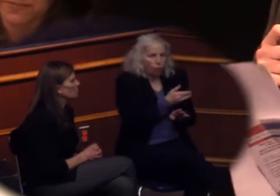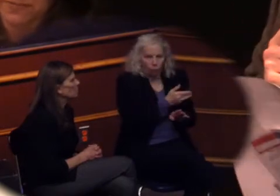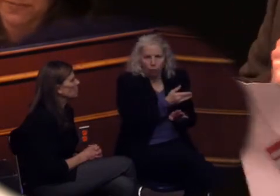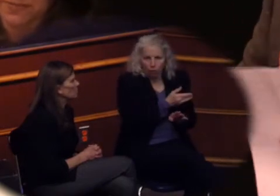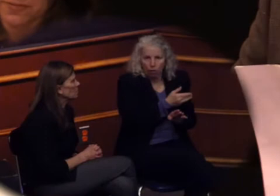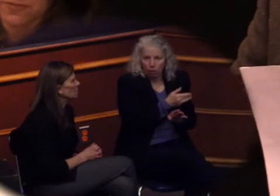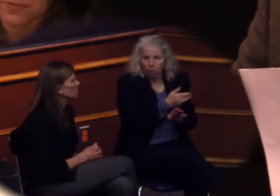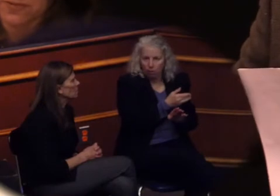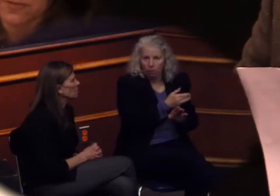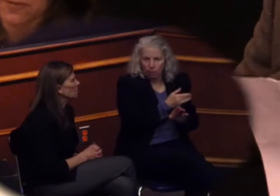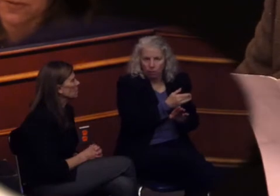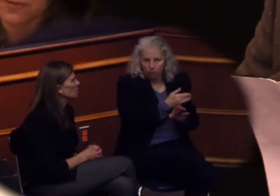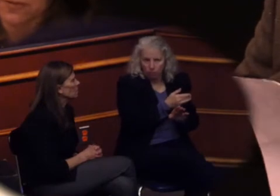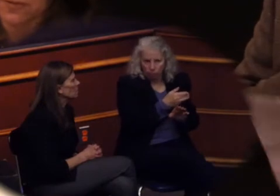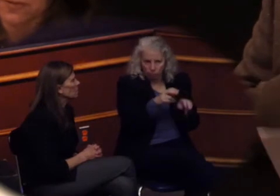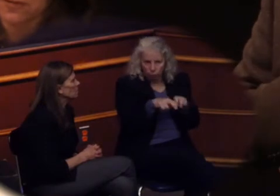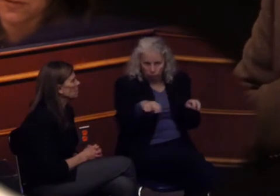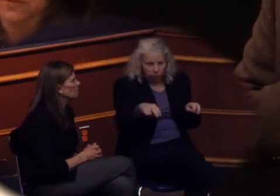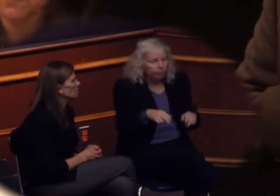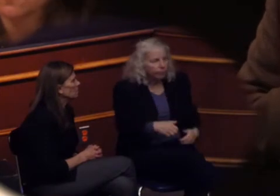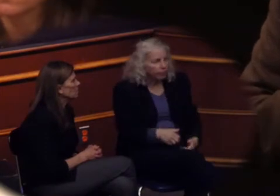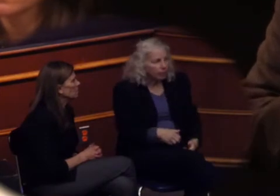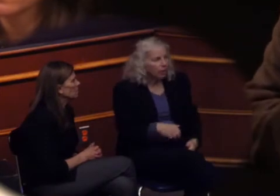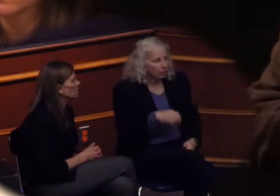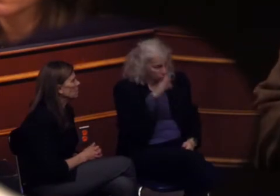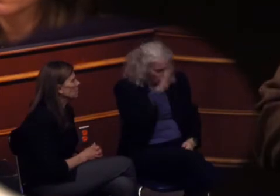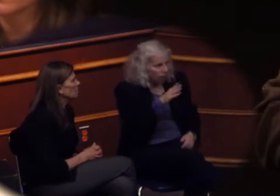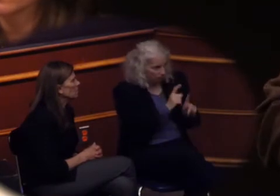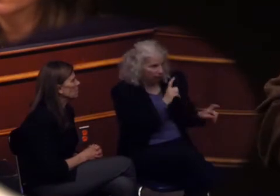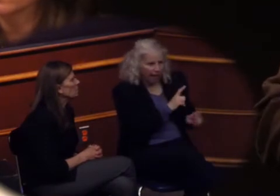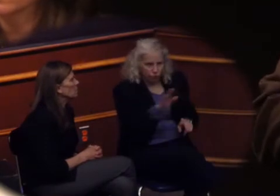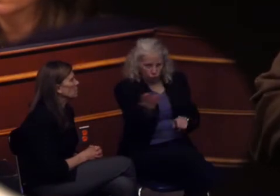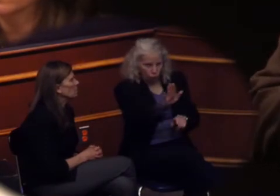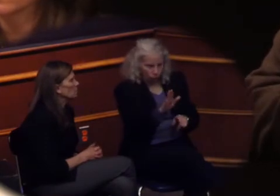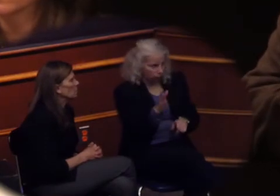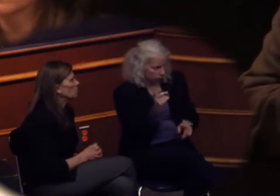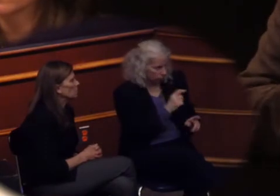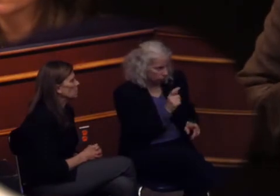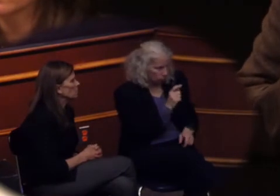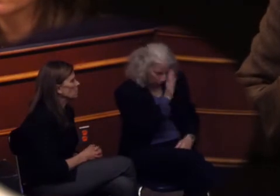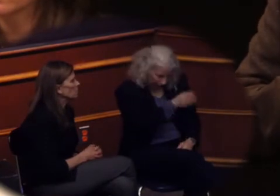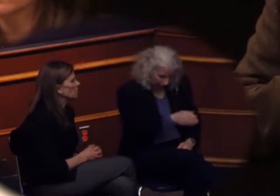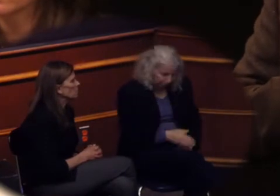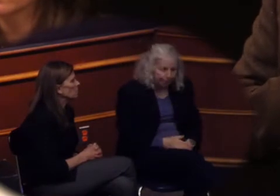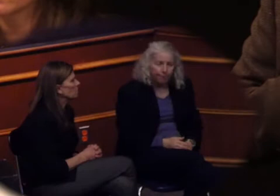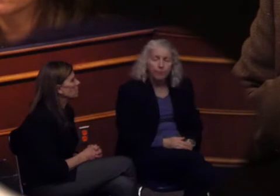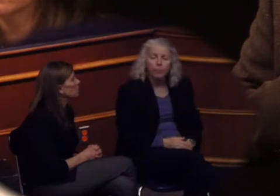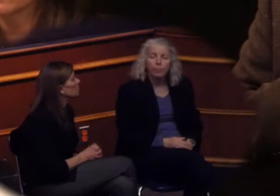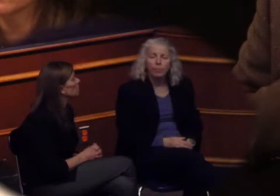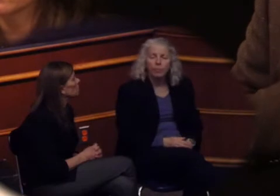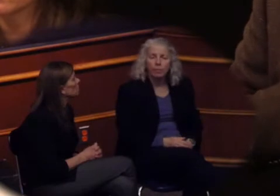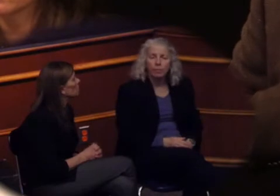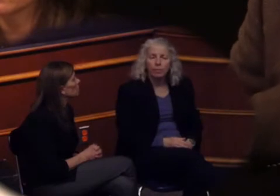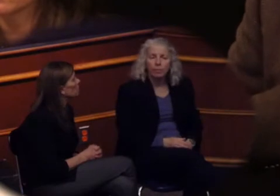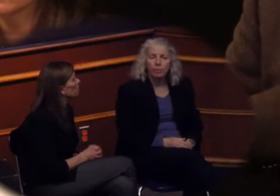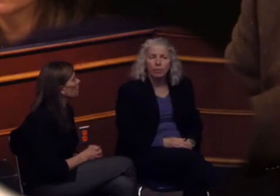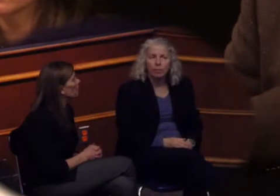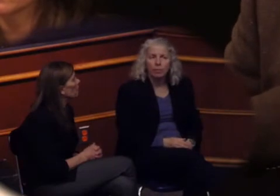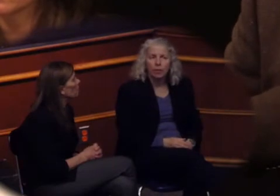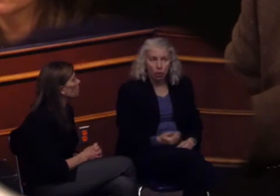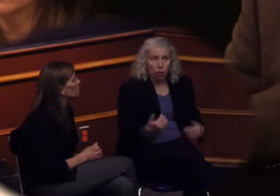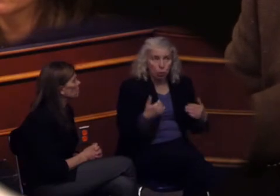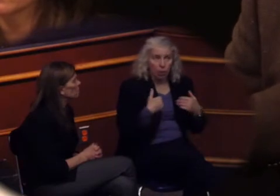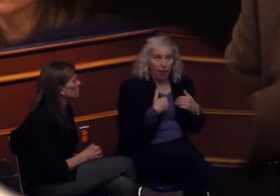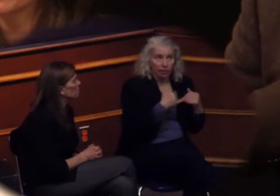them presented to the candidates as well. In addition to the individuals who submitted questions, we